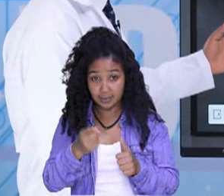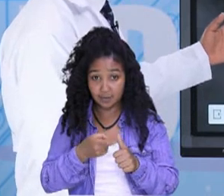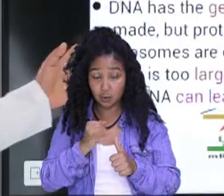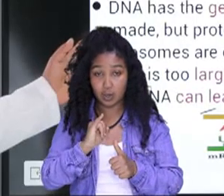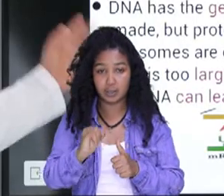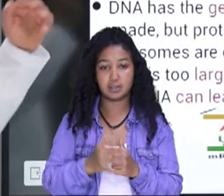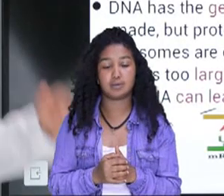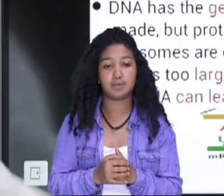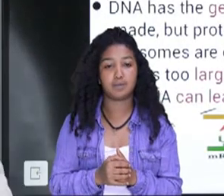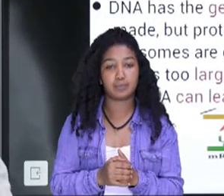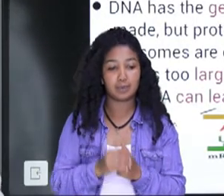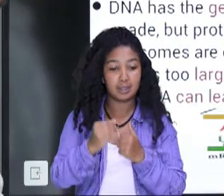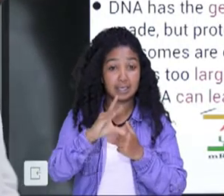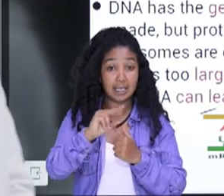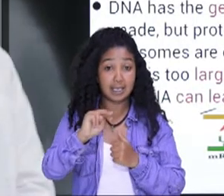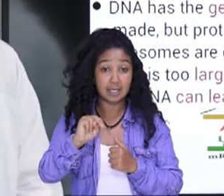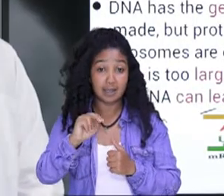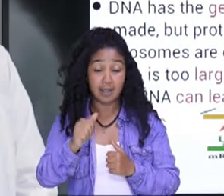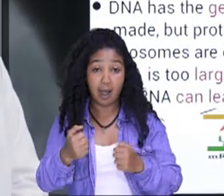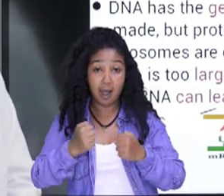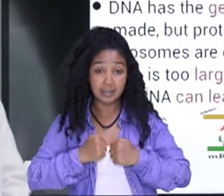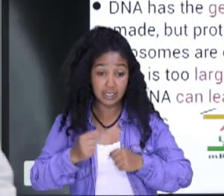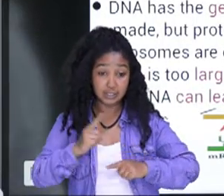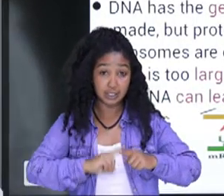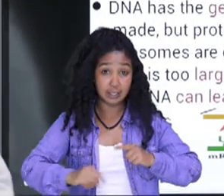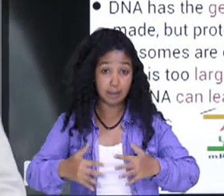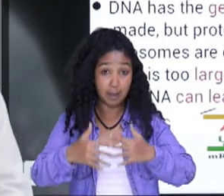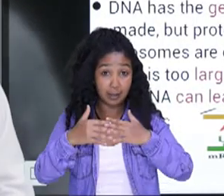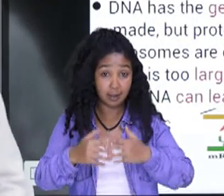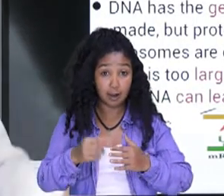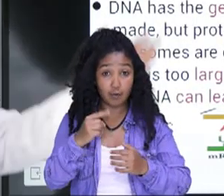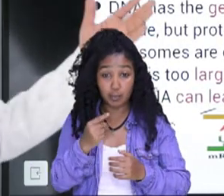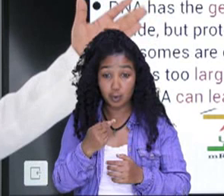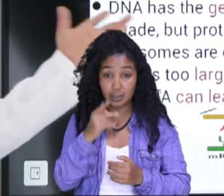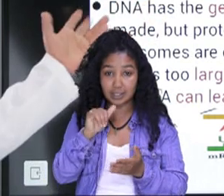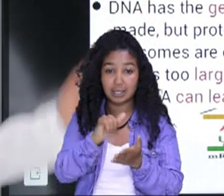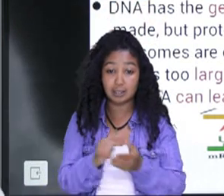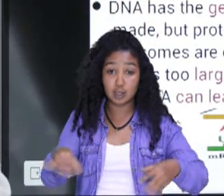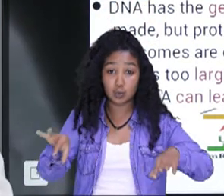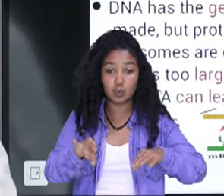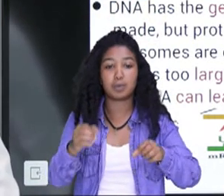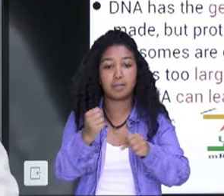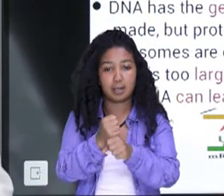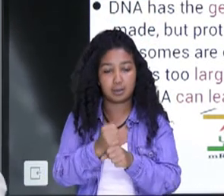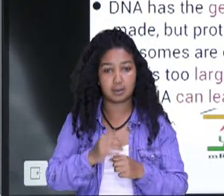The first one, DNA has a genetic material for protein that needs to be